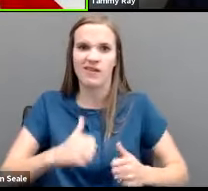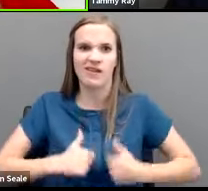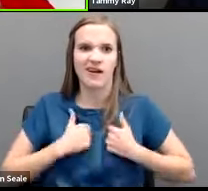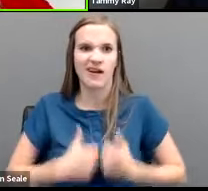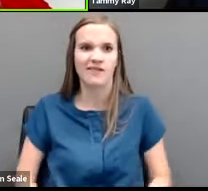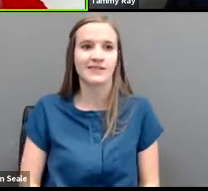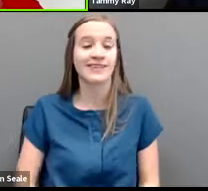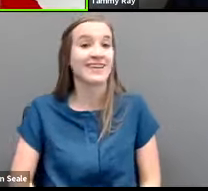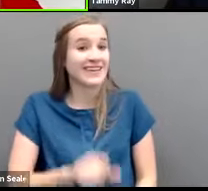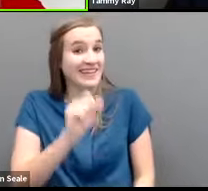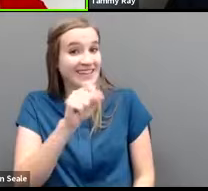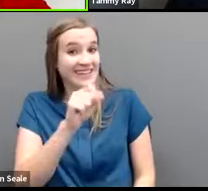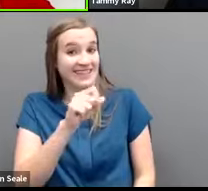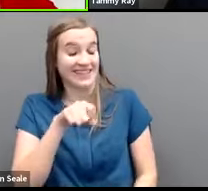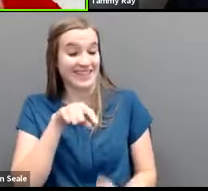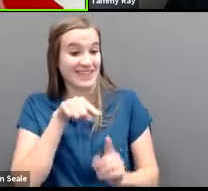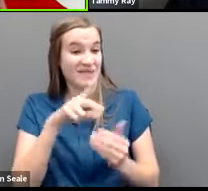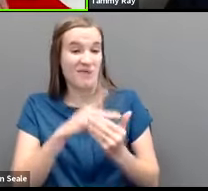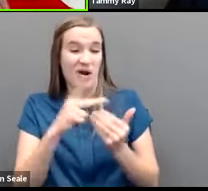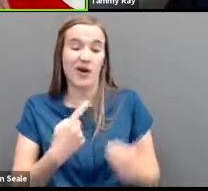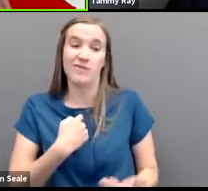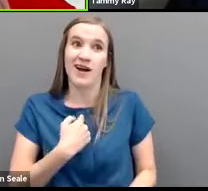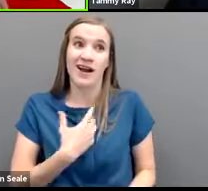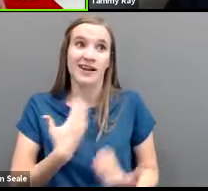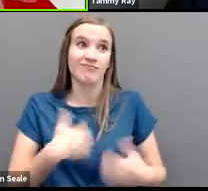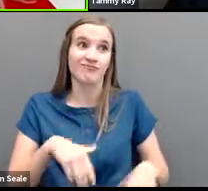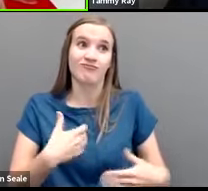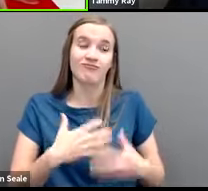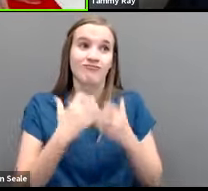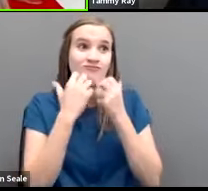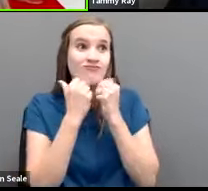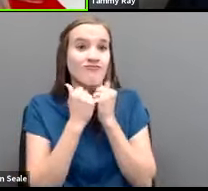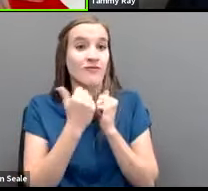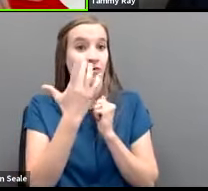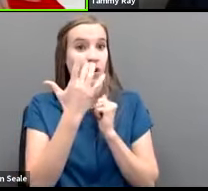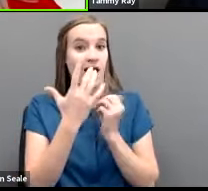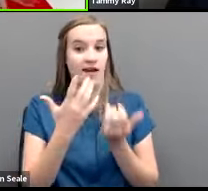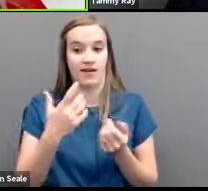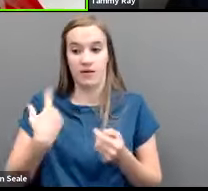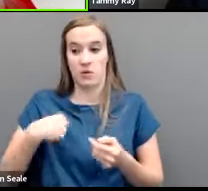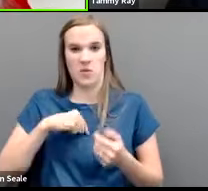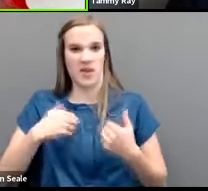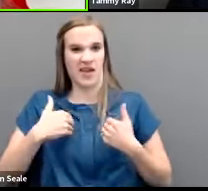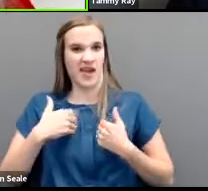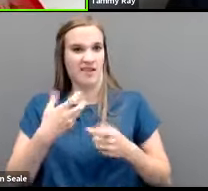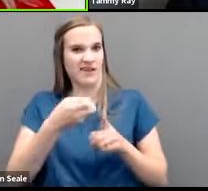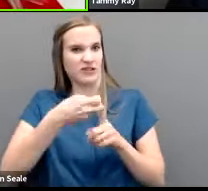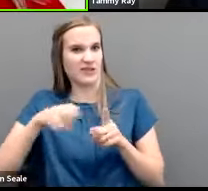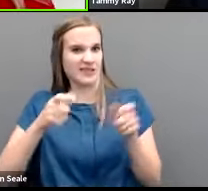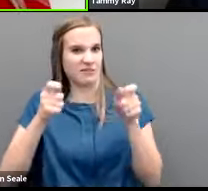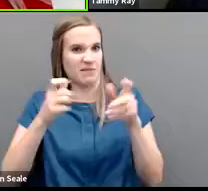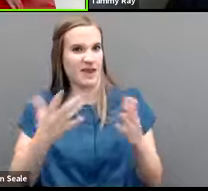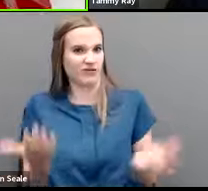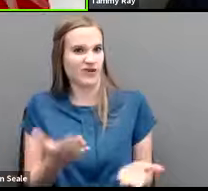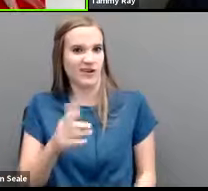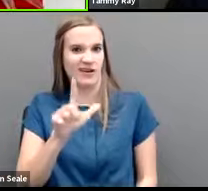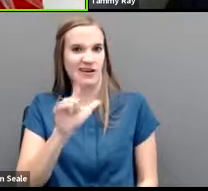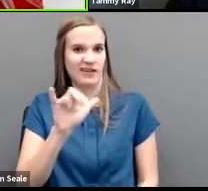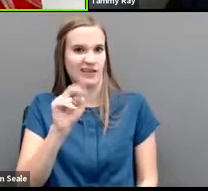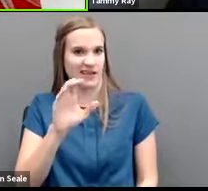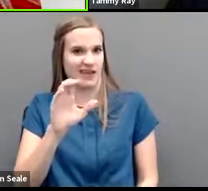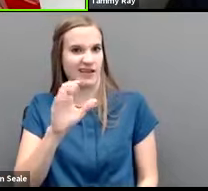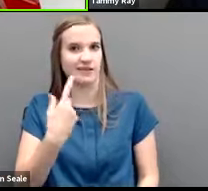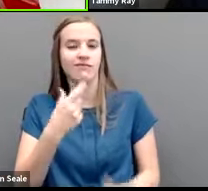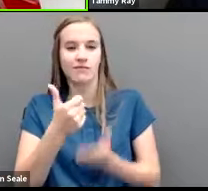I think I get to see it firsthand because Link has transition managers that that can support someone in that transition, along with lots